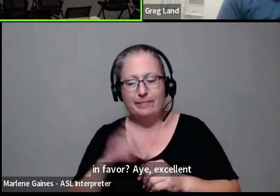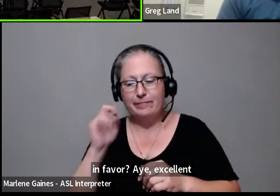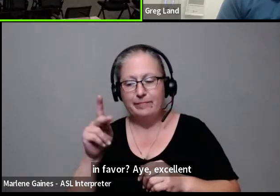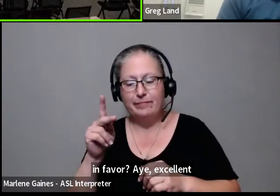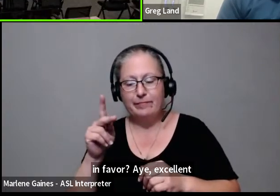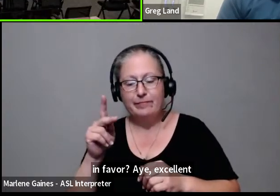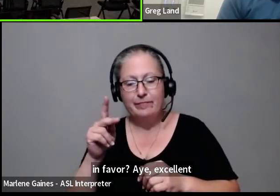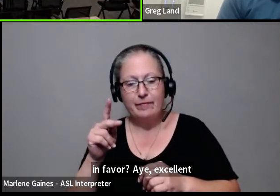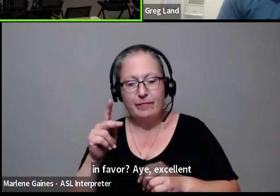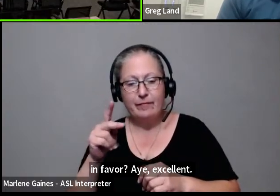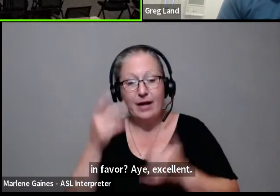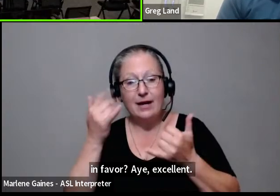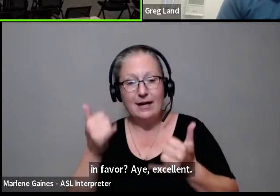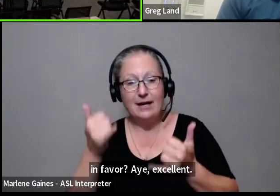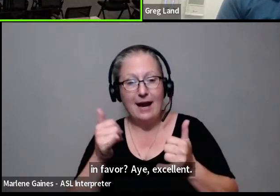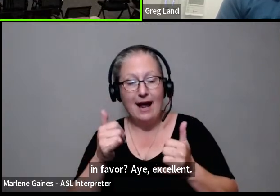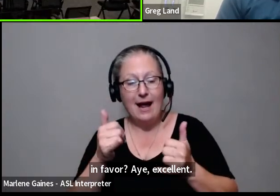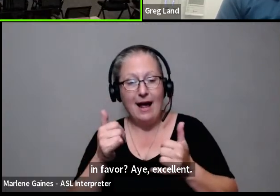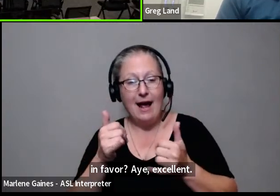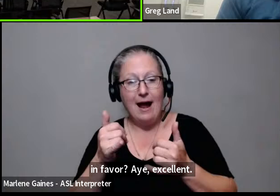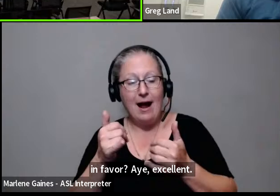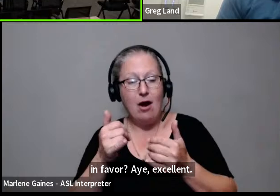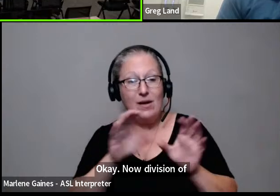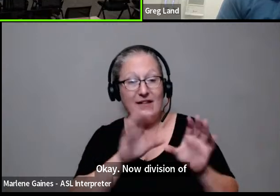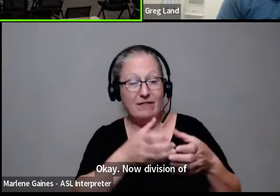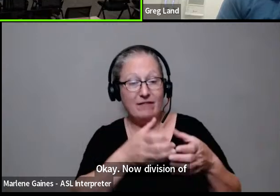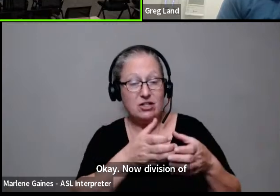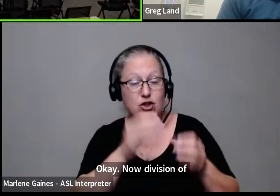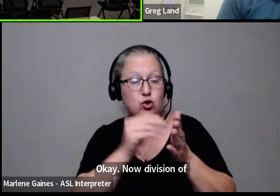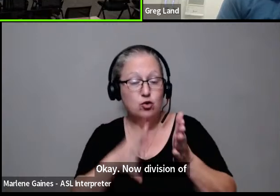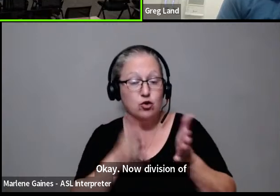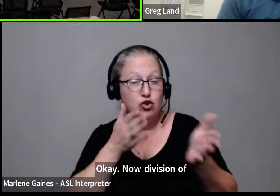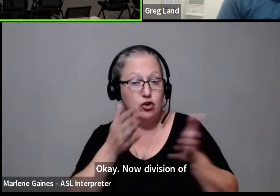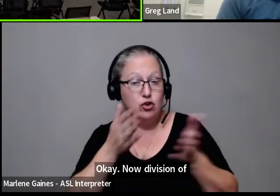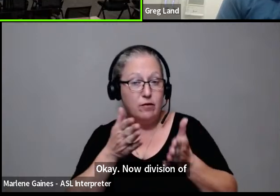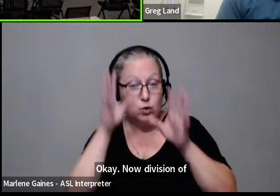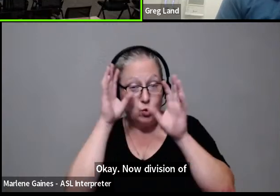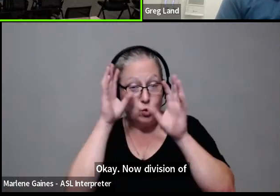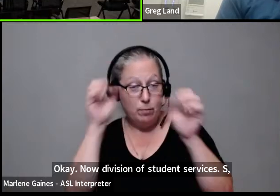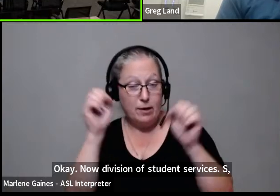Okay, now Division of Student Services, Superintendent Booker.